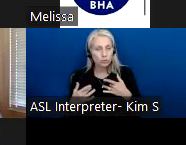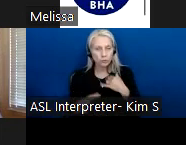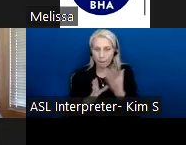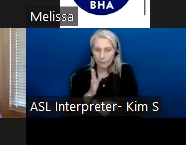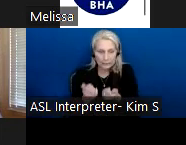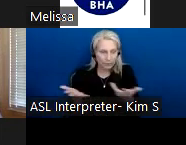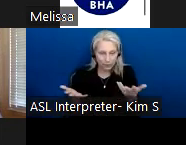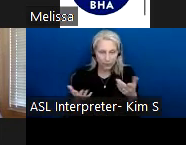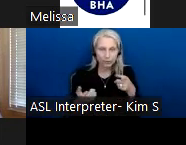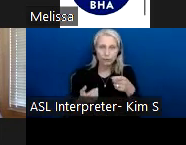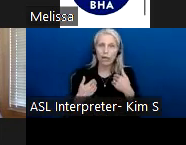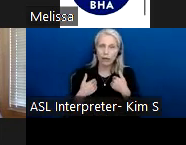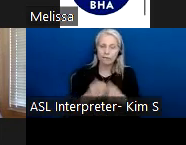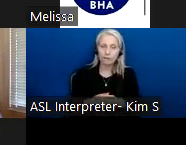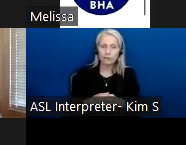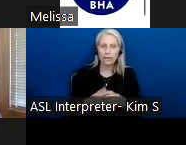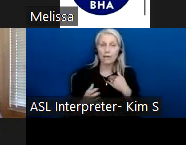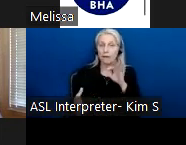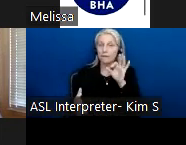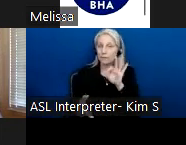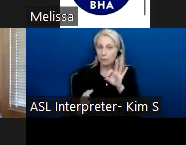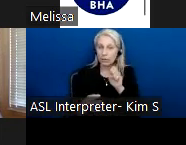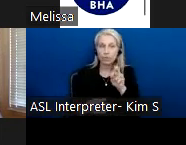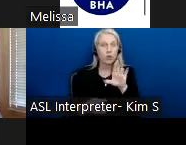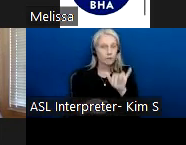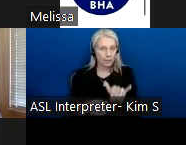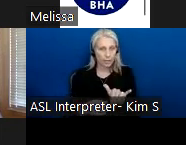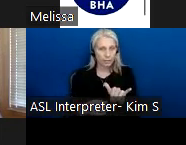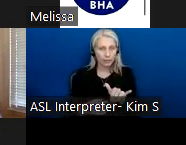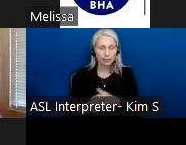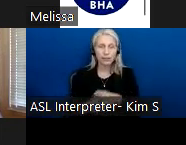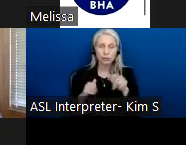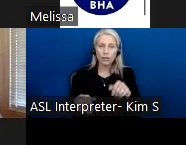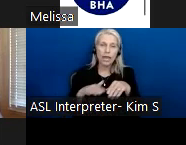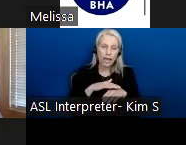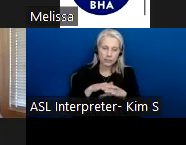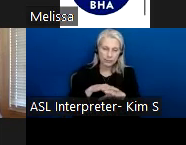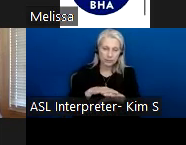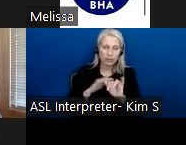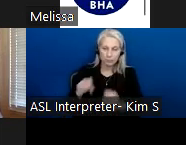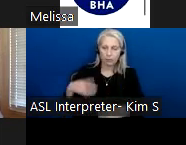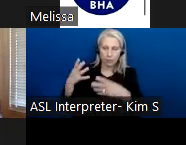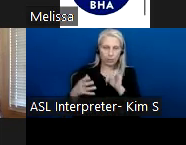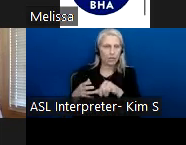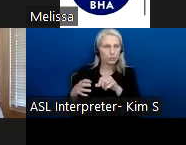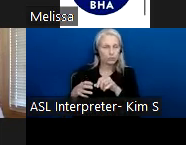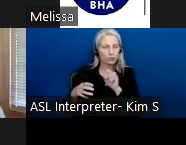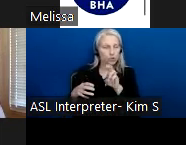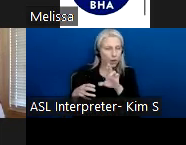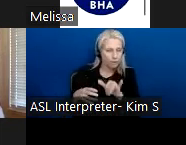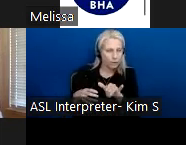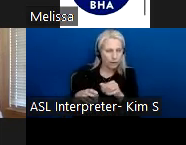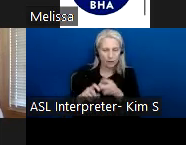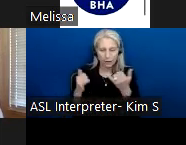anything that they have. So there is a feedback survey, and you can access that survey from now until the end